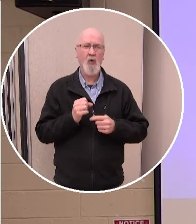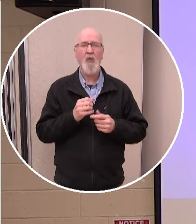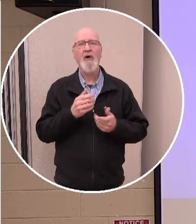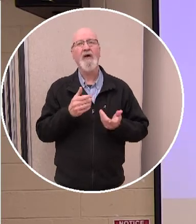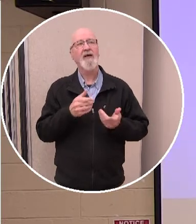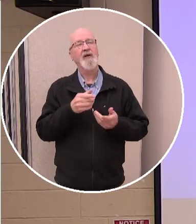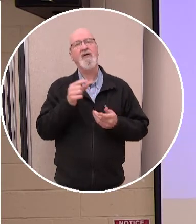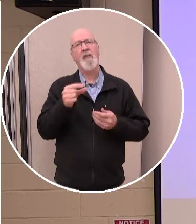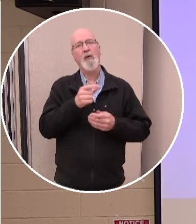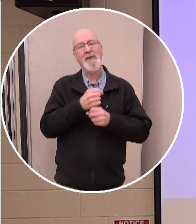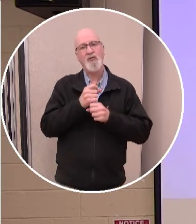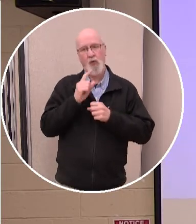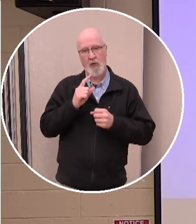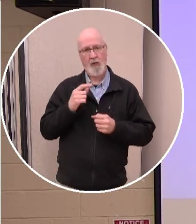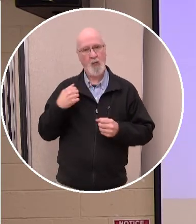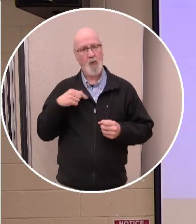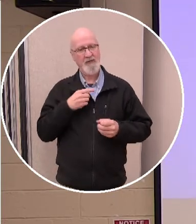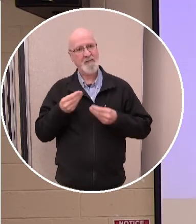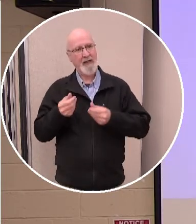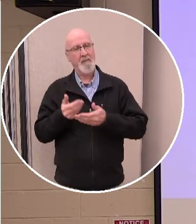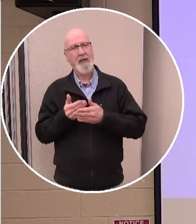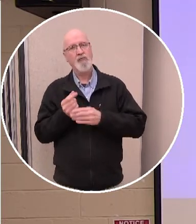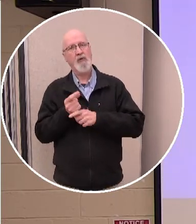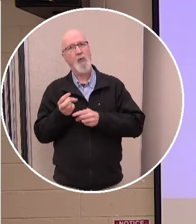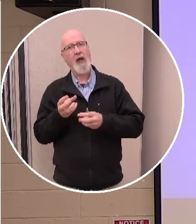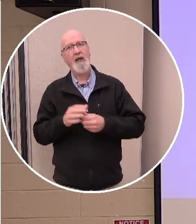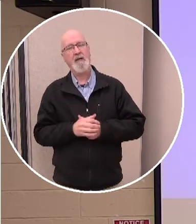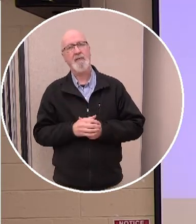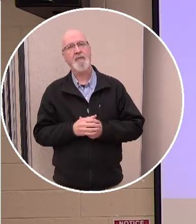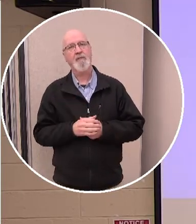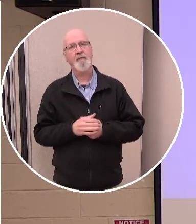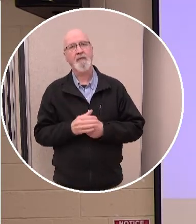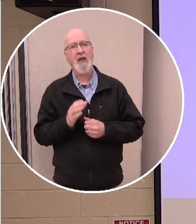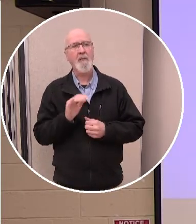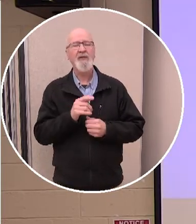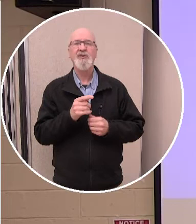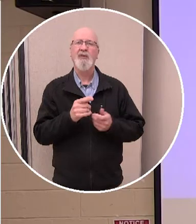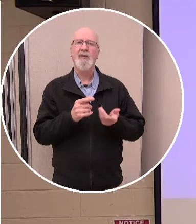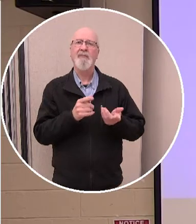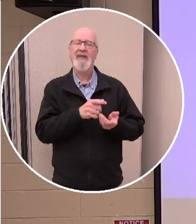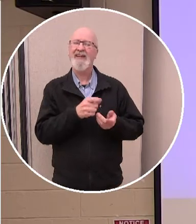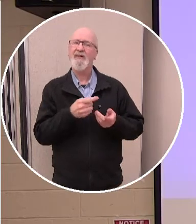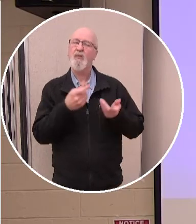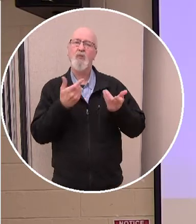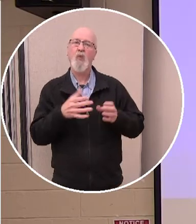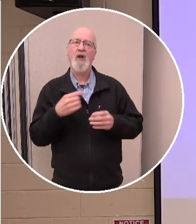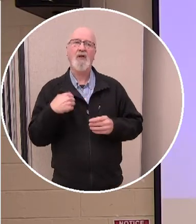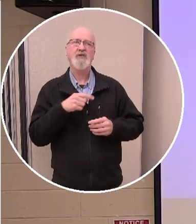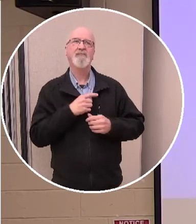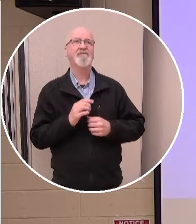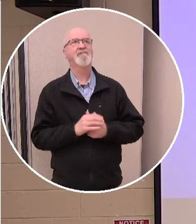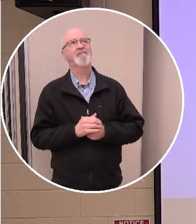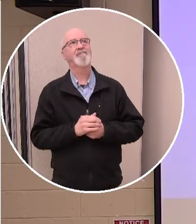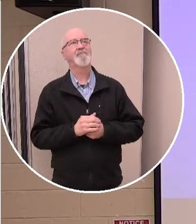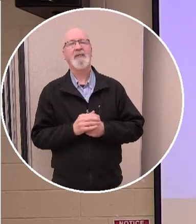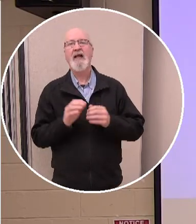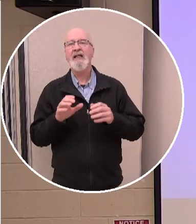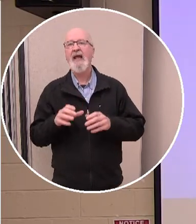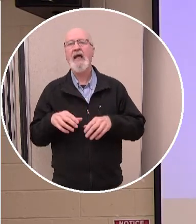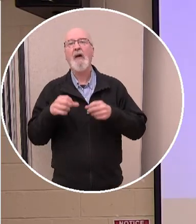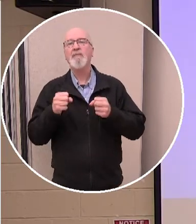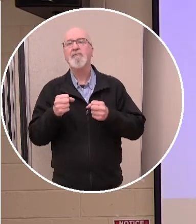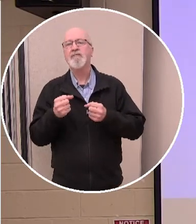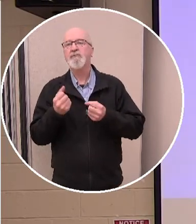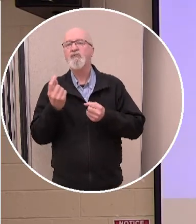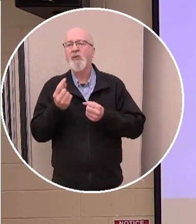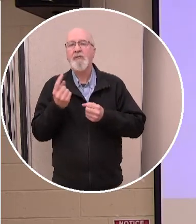money, that it does fit in with the global picture. What they've said to us in a cooperative fashion, because they don't want us to take on a service that doesn't meet the needs